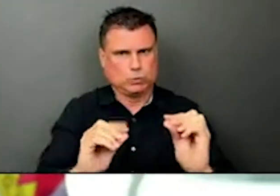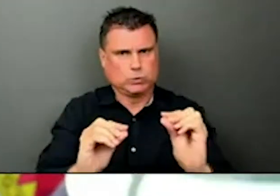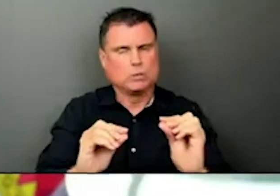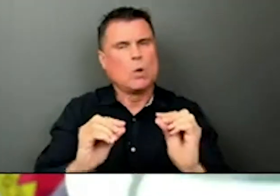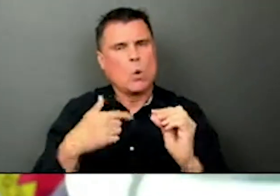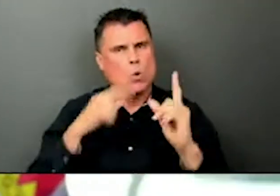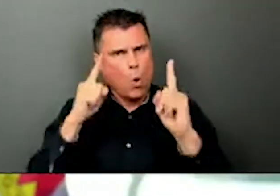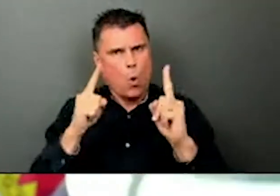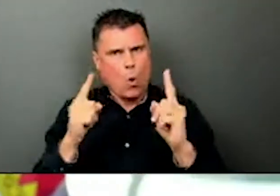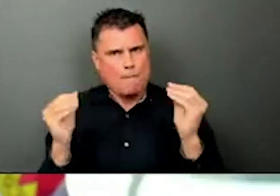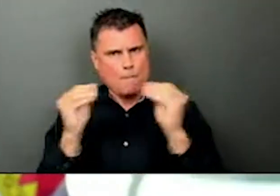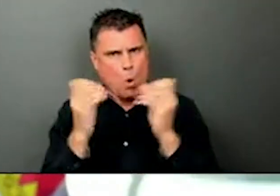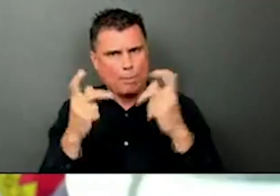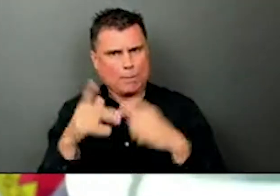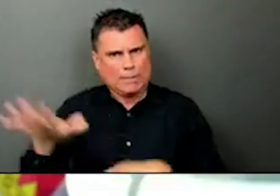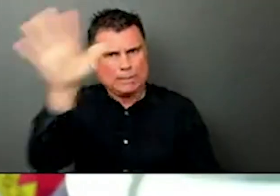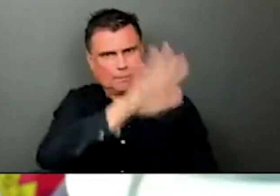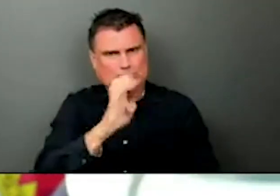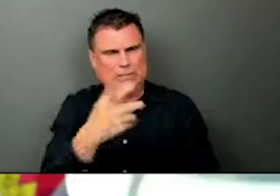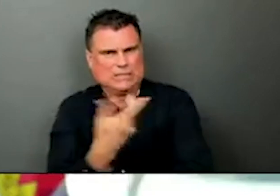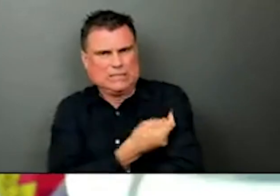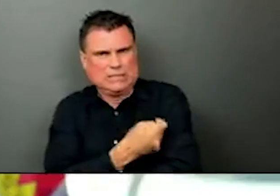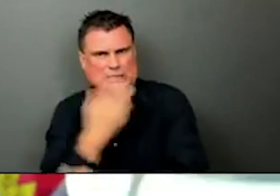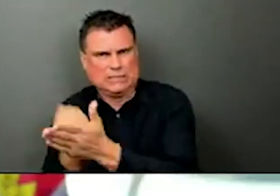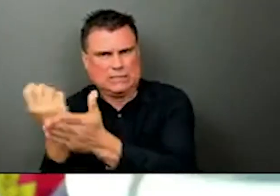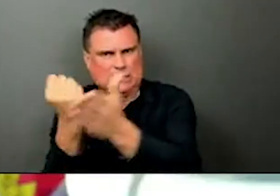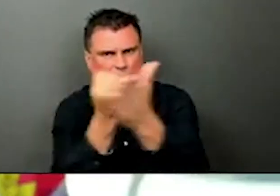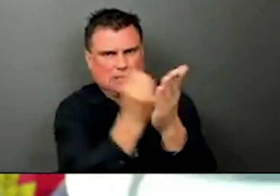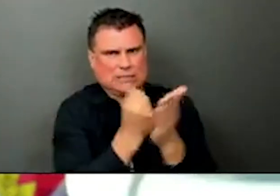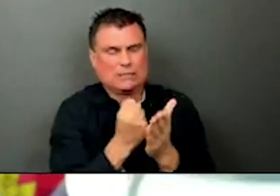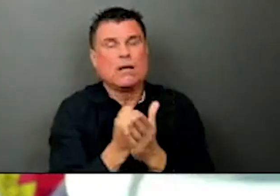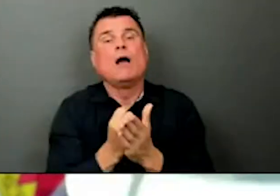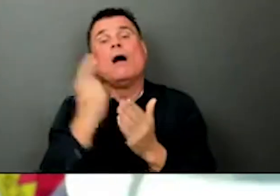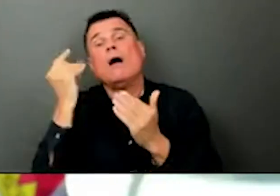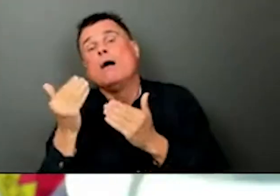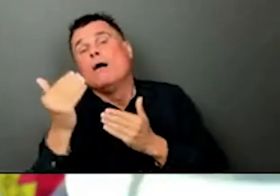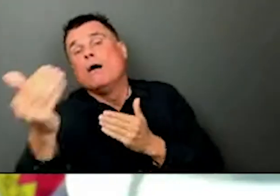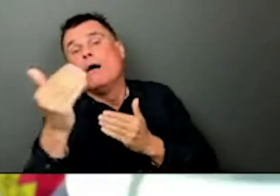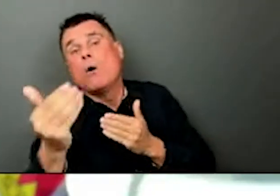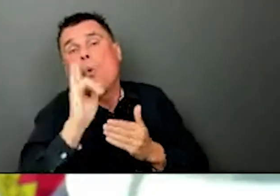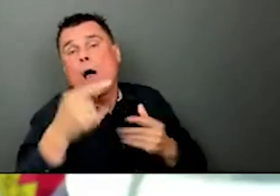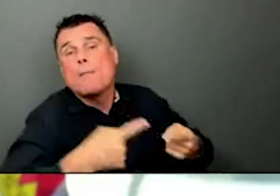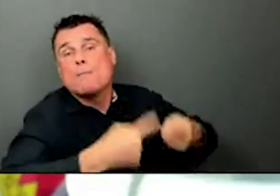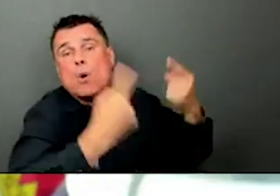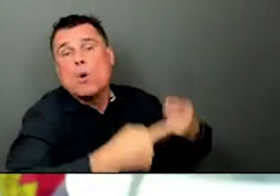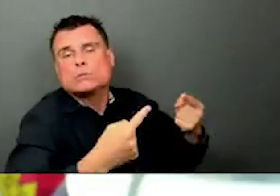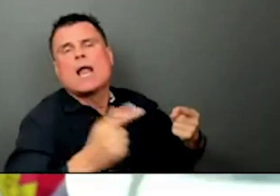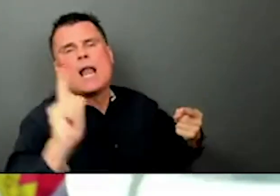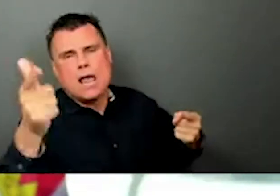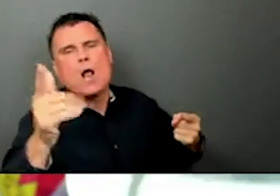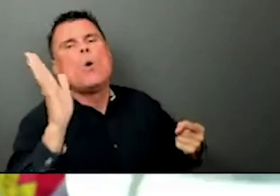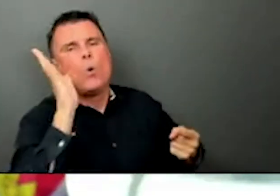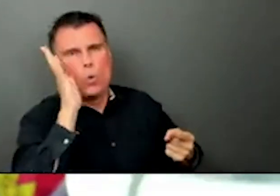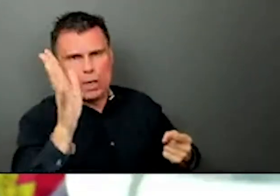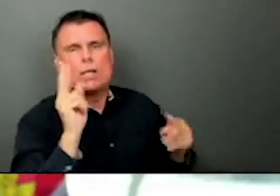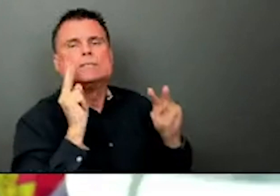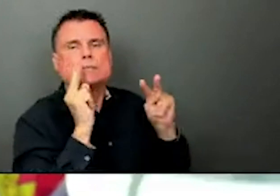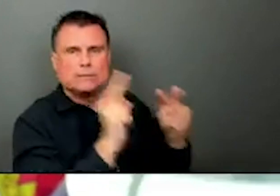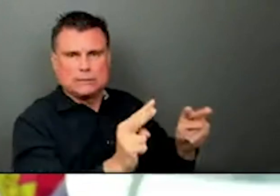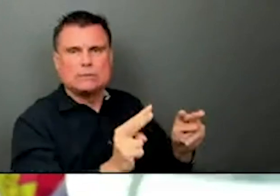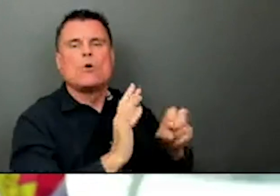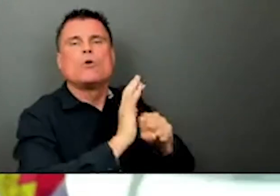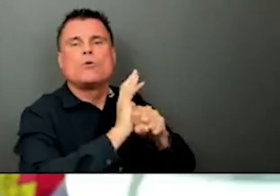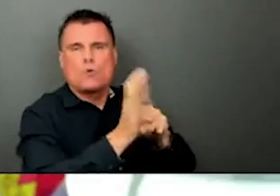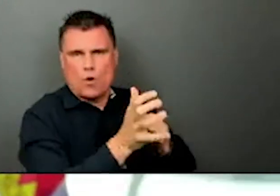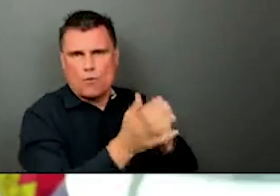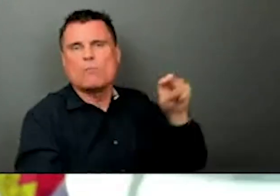of COVID-19 to British Columbia. And of course, the likelihood of reintroductions is higher when the population from where